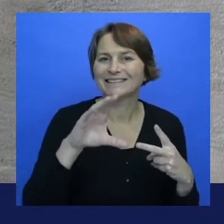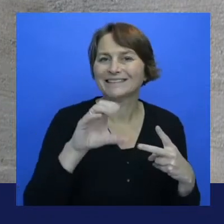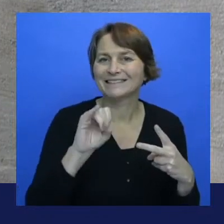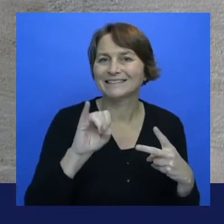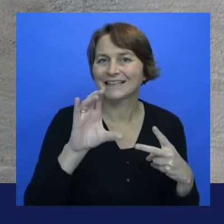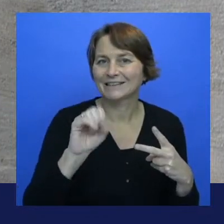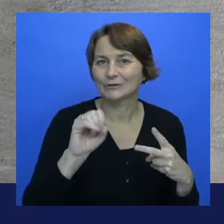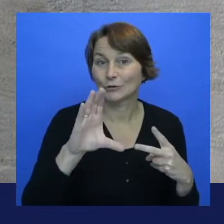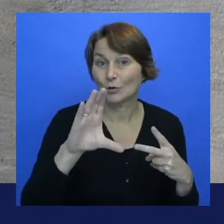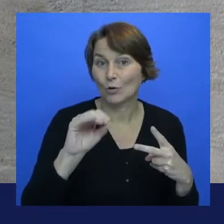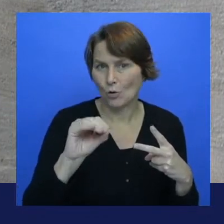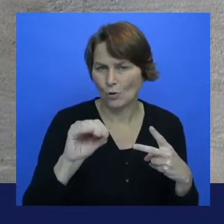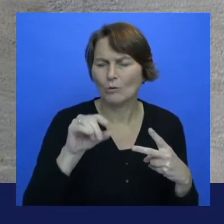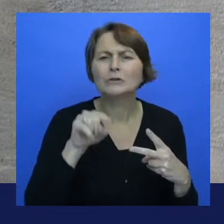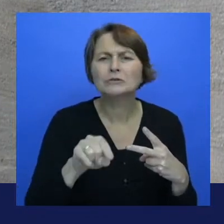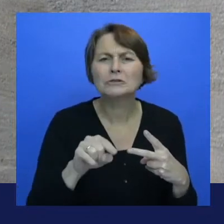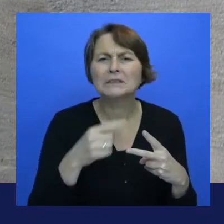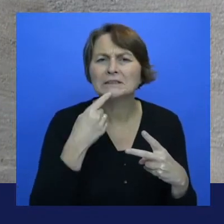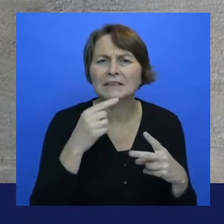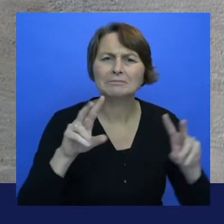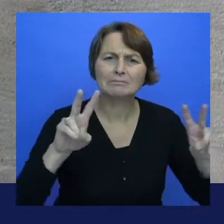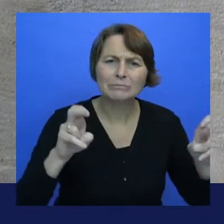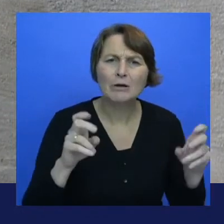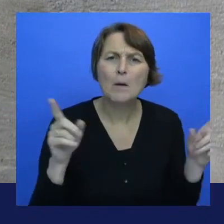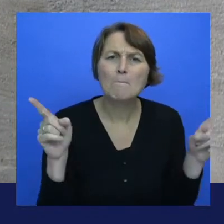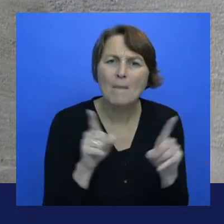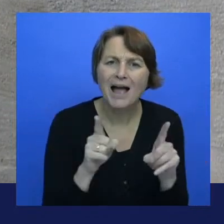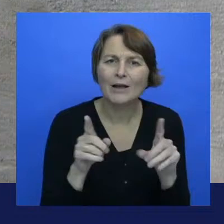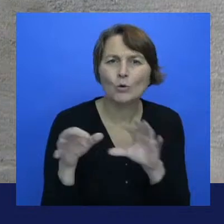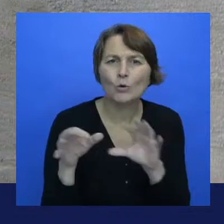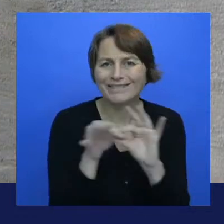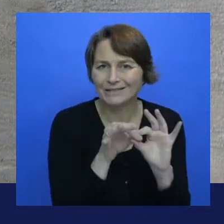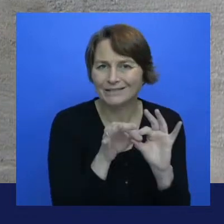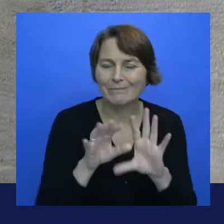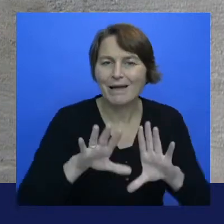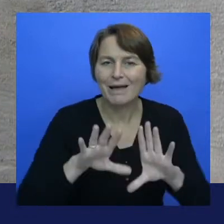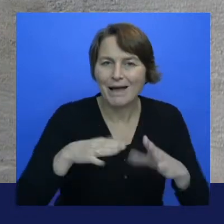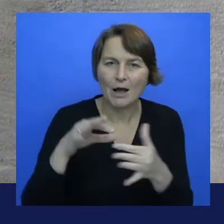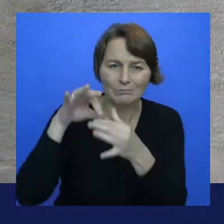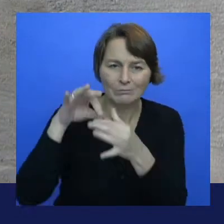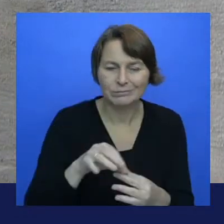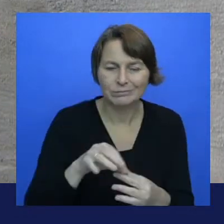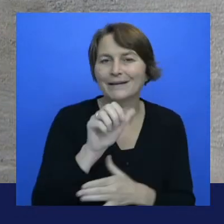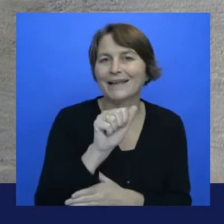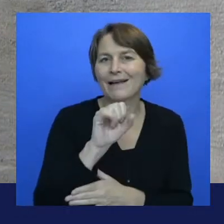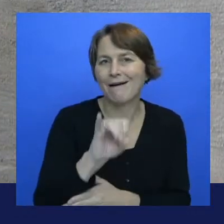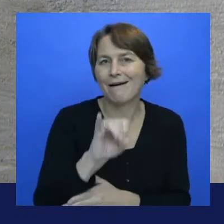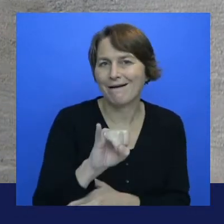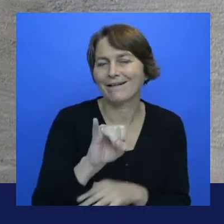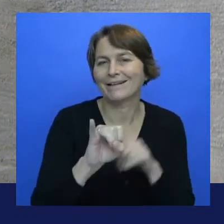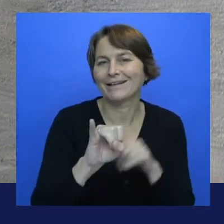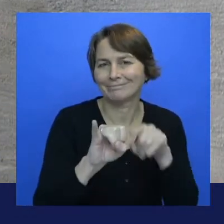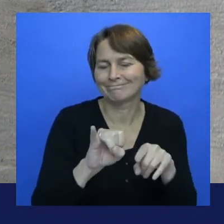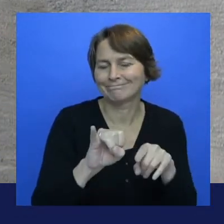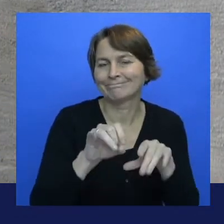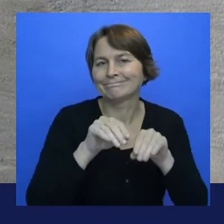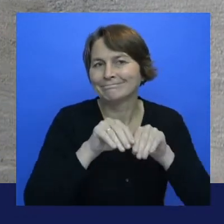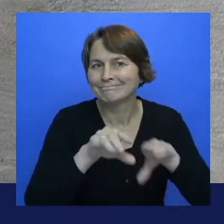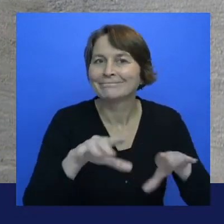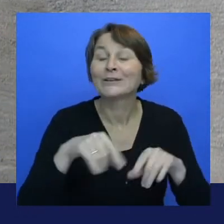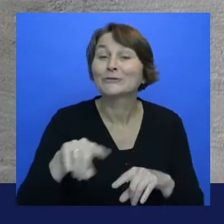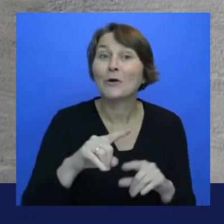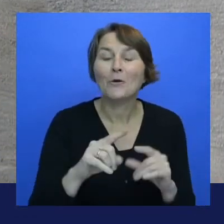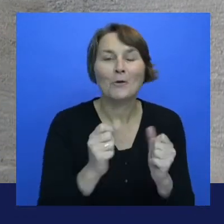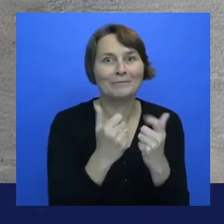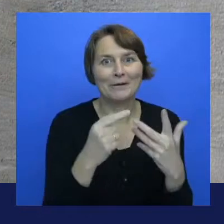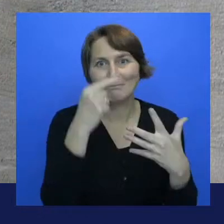interactions and what that means for building AI models in computer vision. It all sounds very, very cool. So we'll have lots more demos to show, a